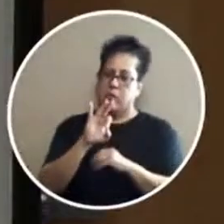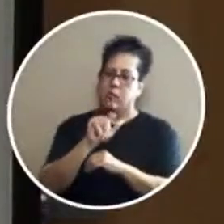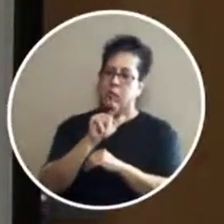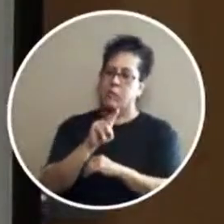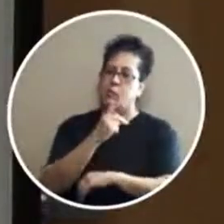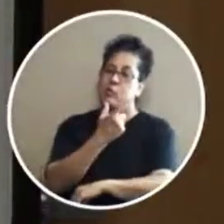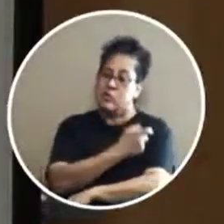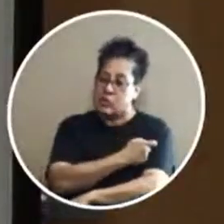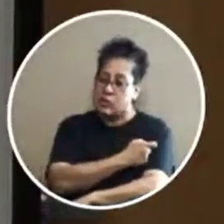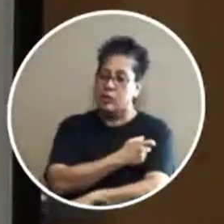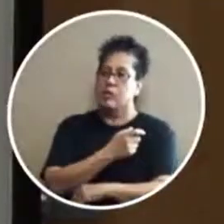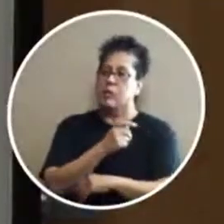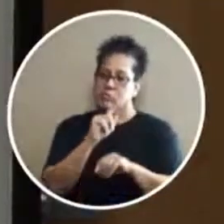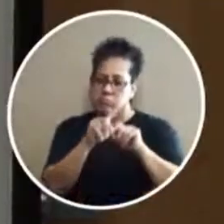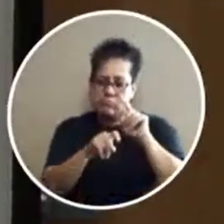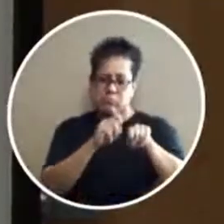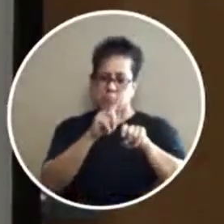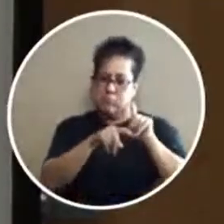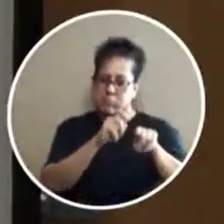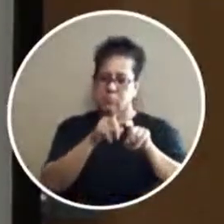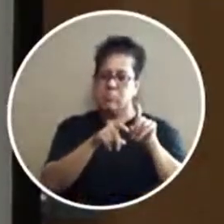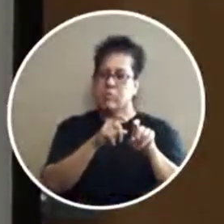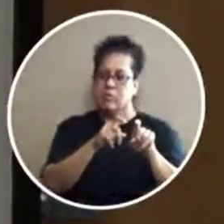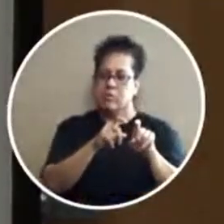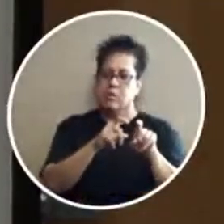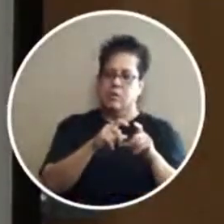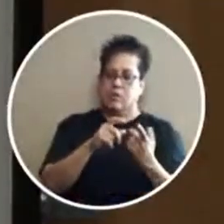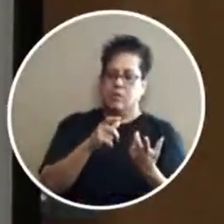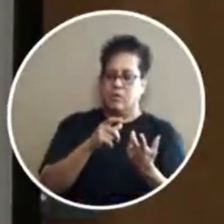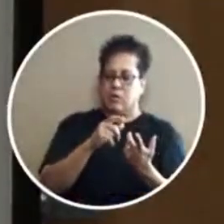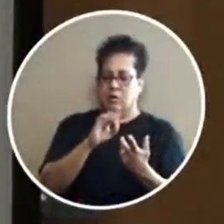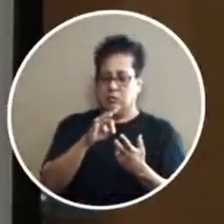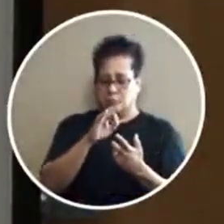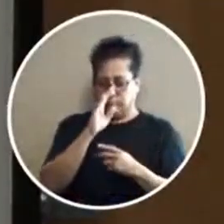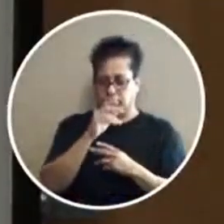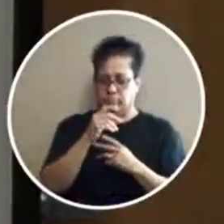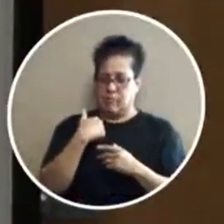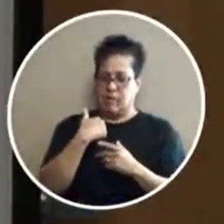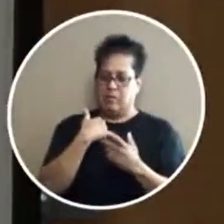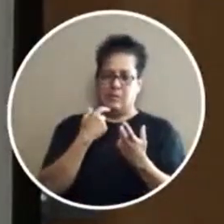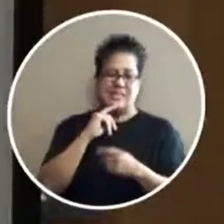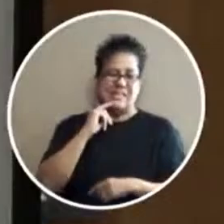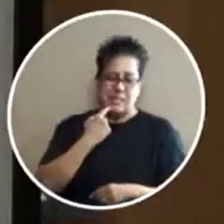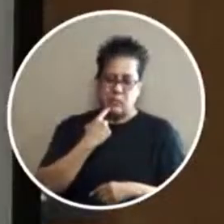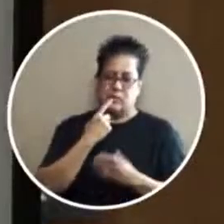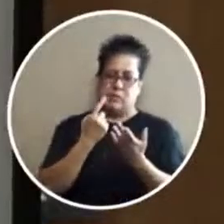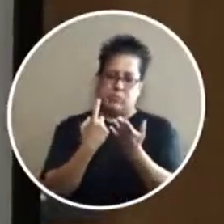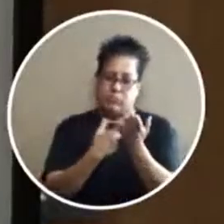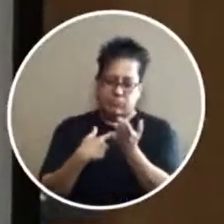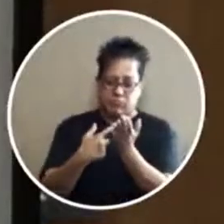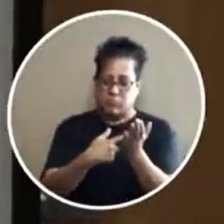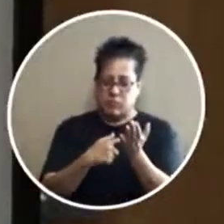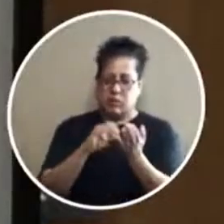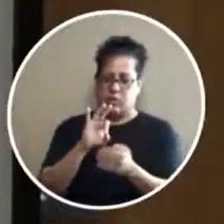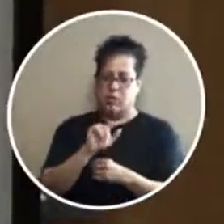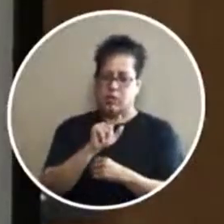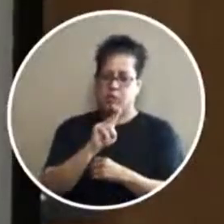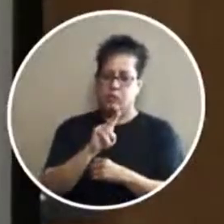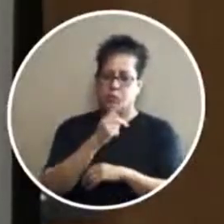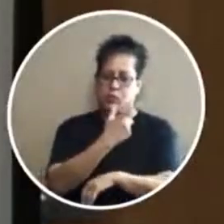You can clear all that misinformation and have a very serious discussion about the benefits that the flu shot can